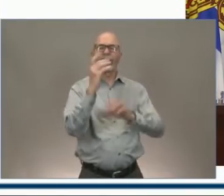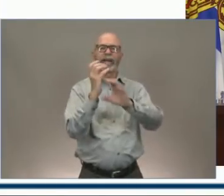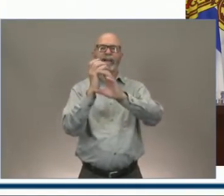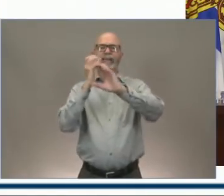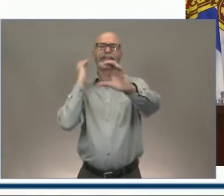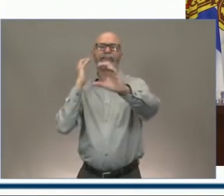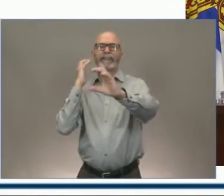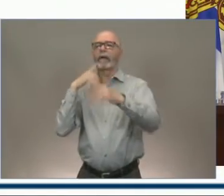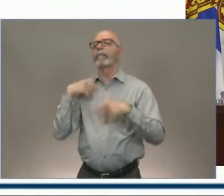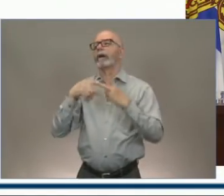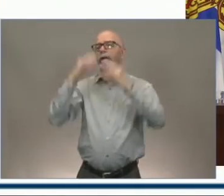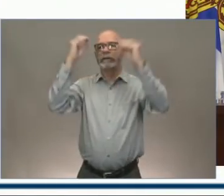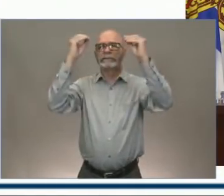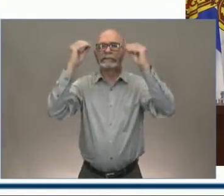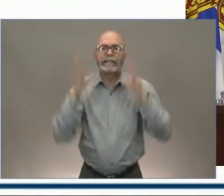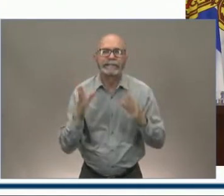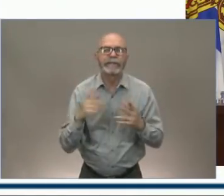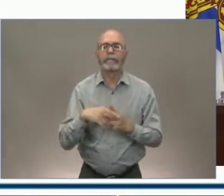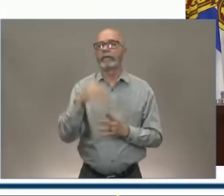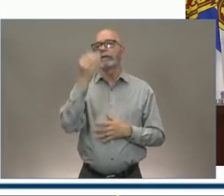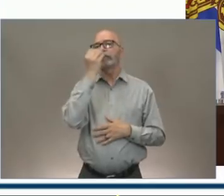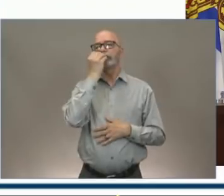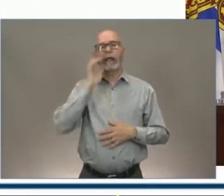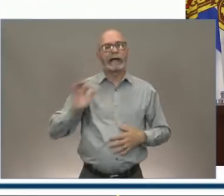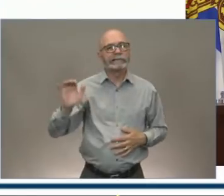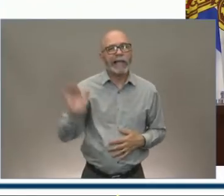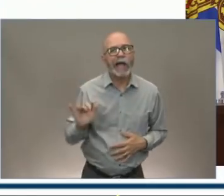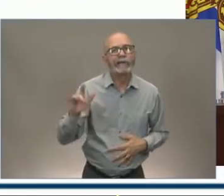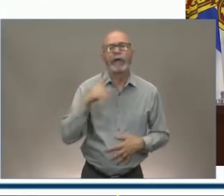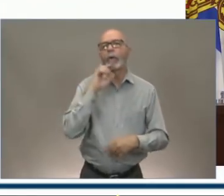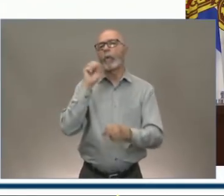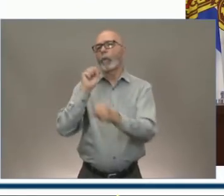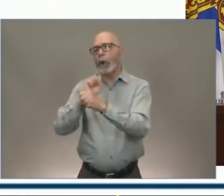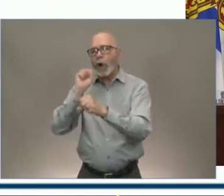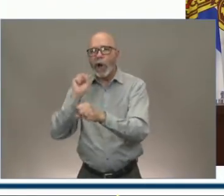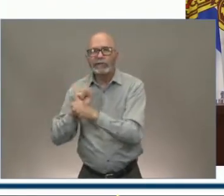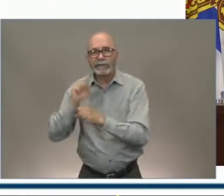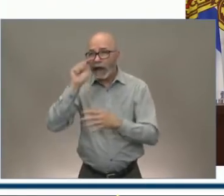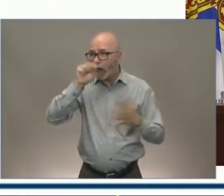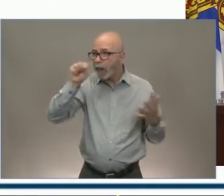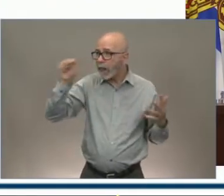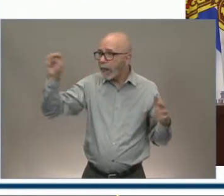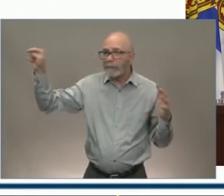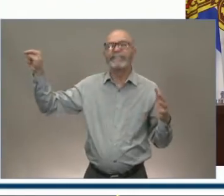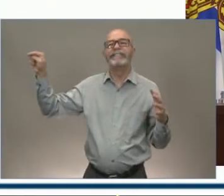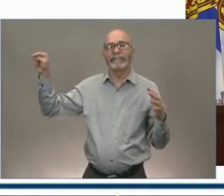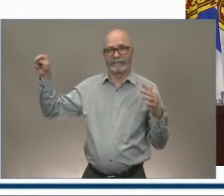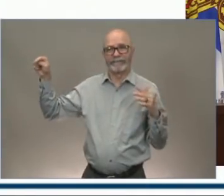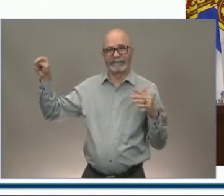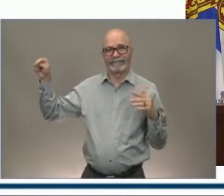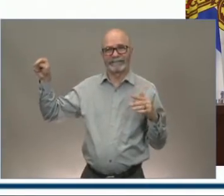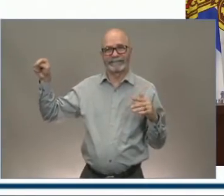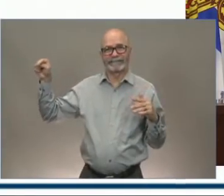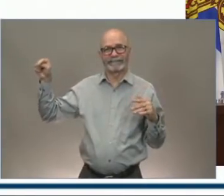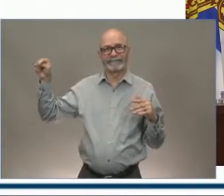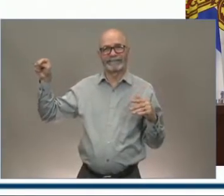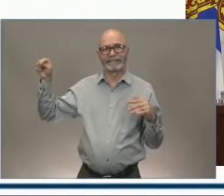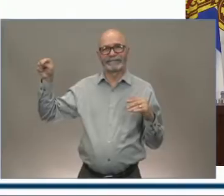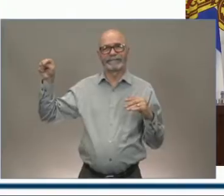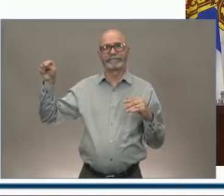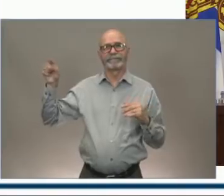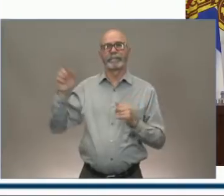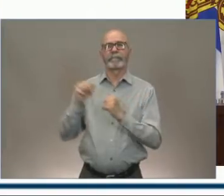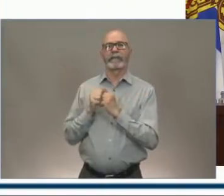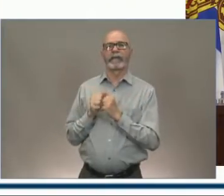store workers and countless others who are working in person, as they're required to be, when your caucus are telling us that they are not willing